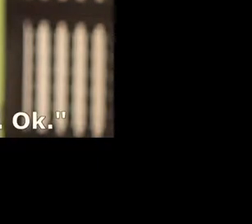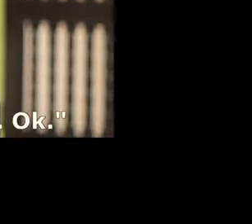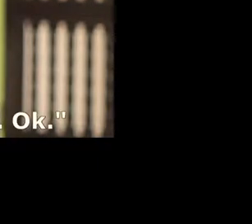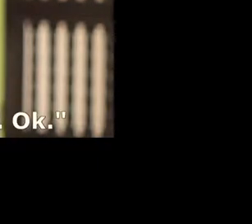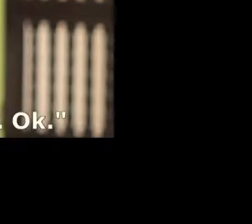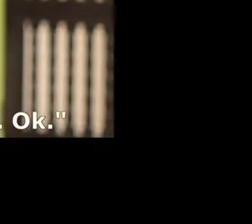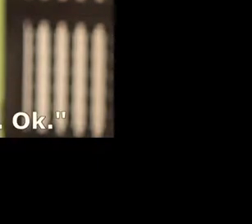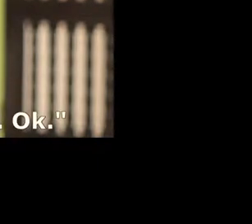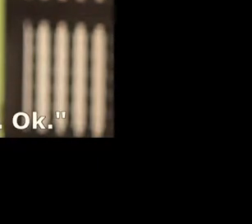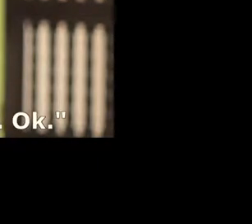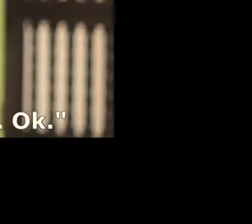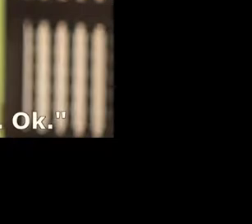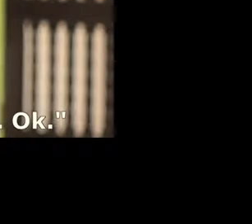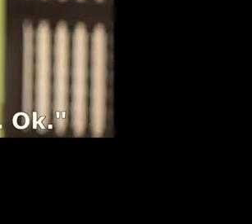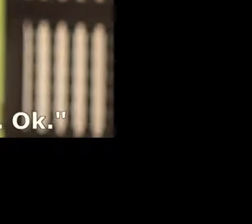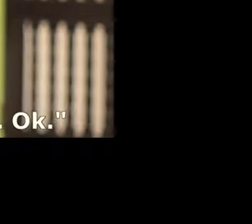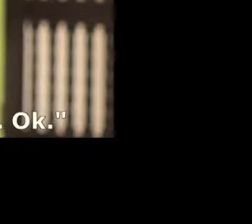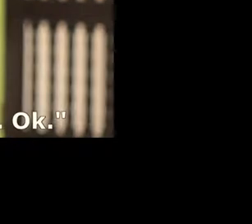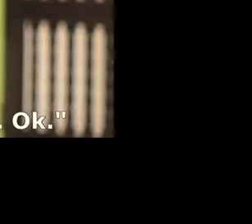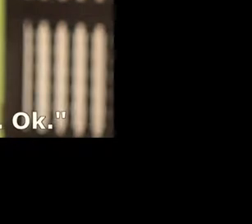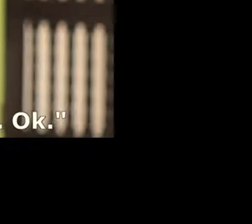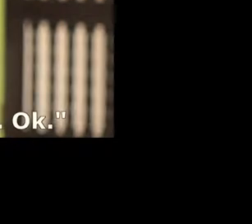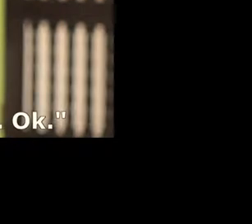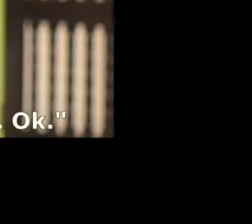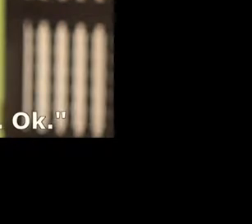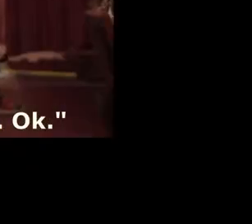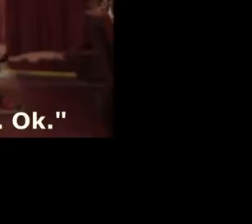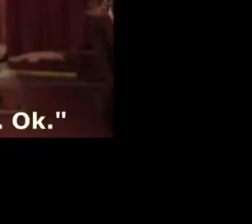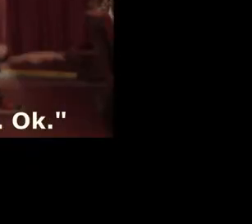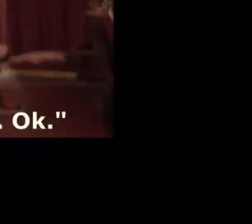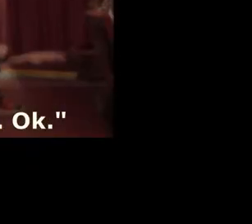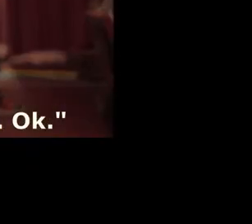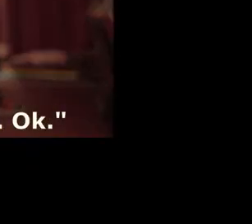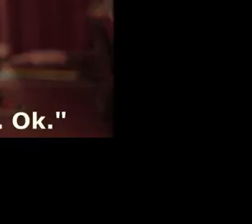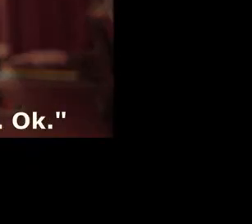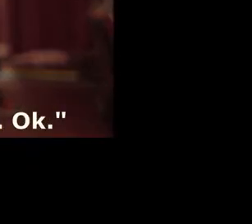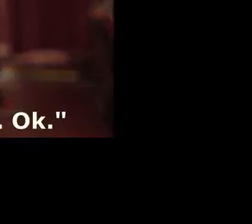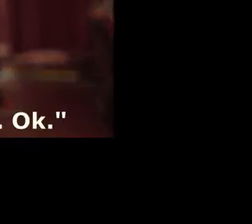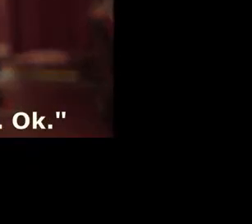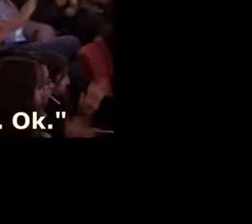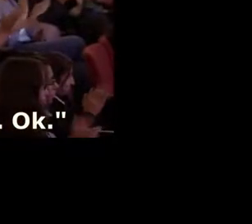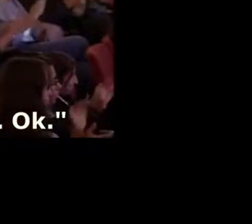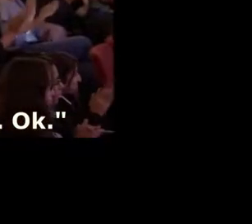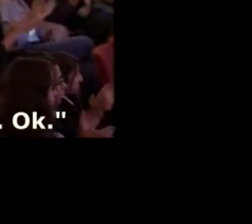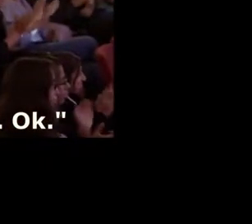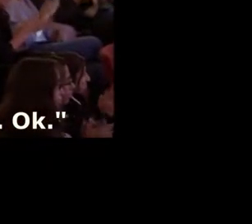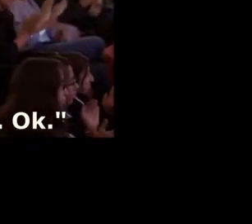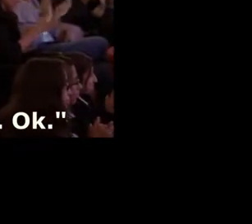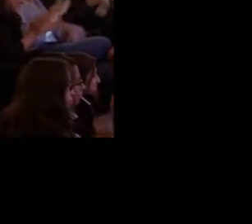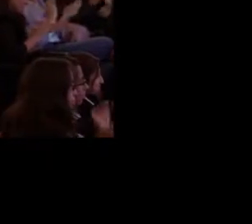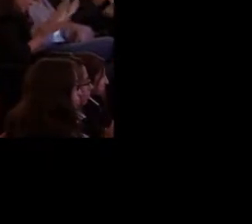watching Marisela go, oh, we're gonna do another year. Okay.